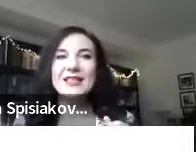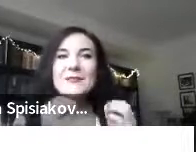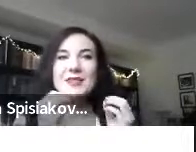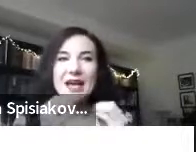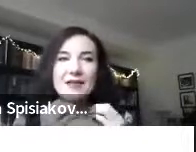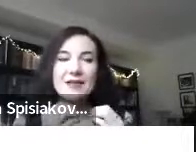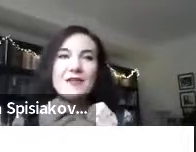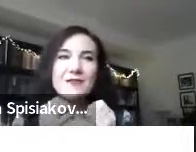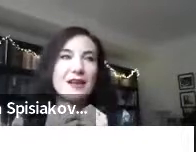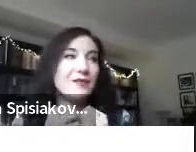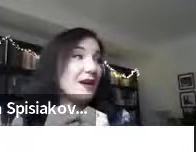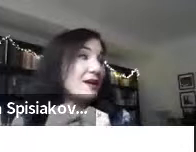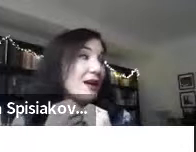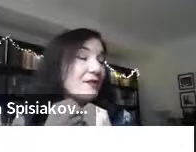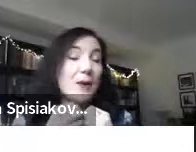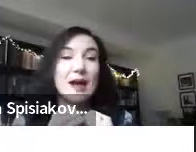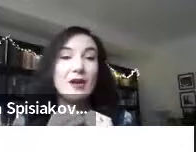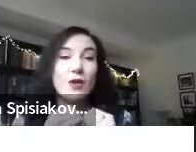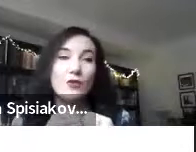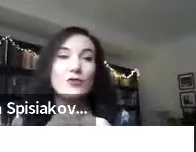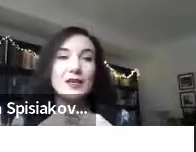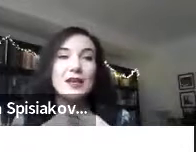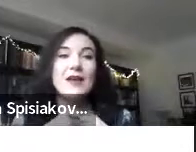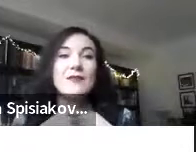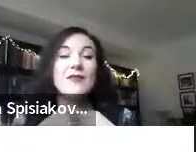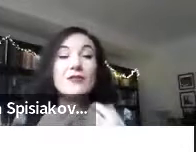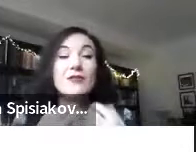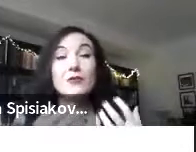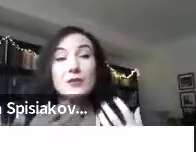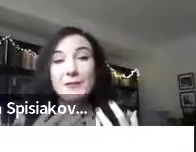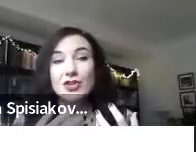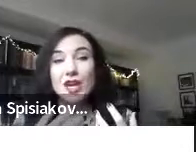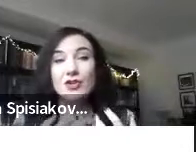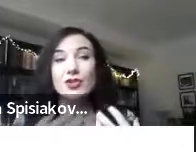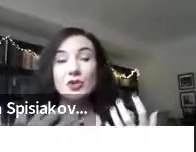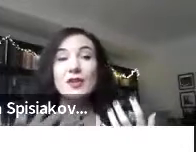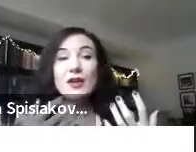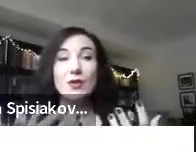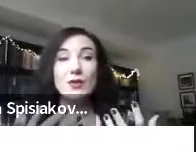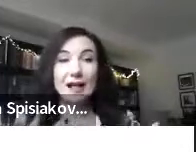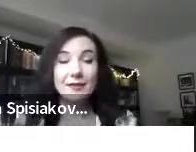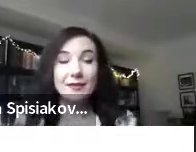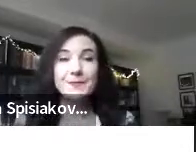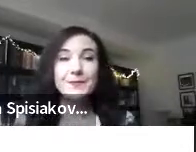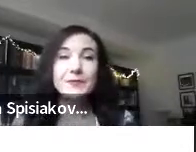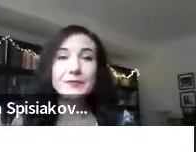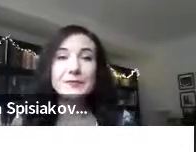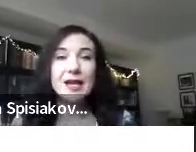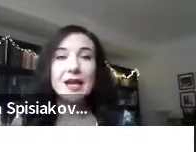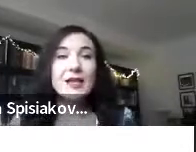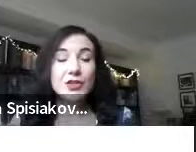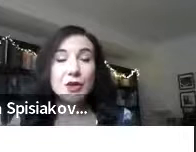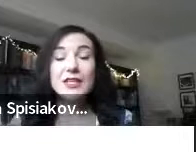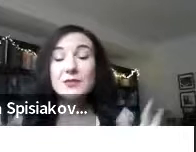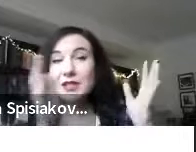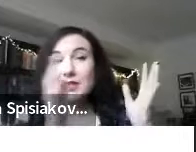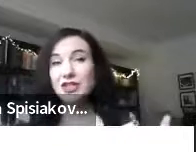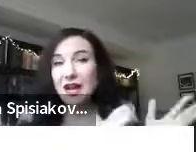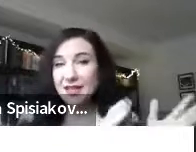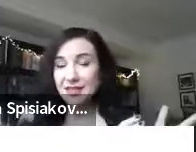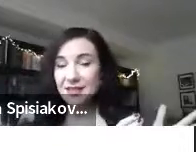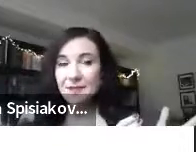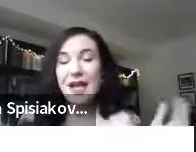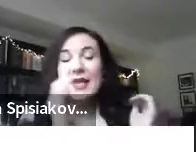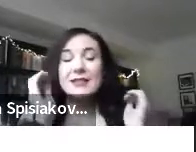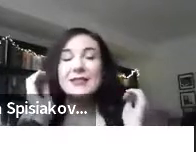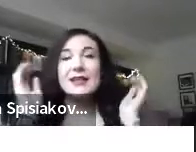these inhalers themselves are very, very aware of the threat of climate change to their own health. So this was the